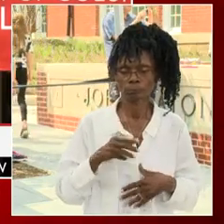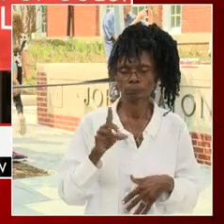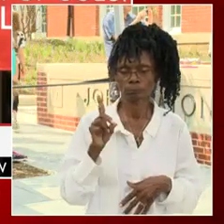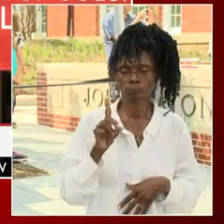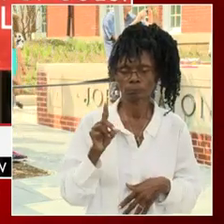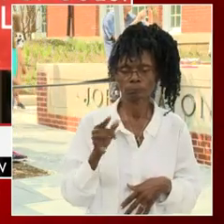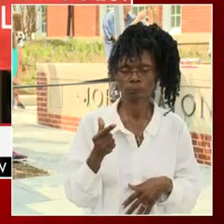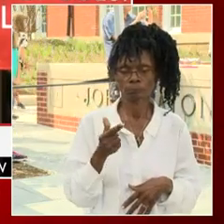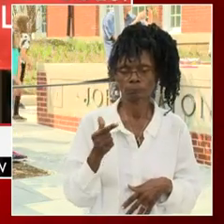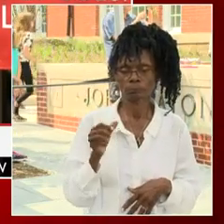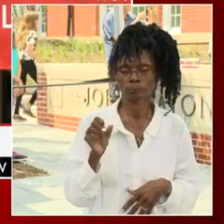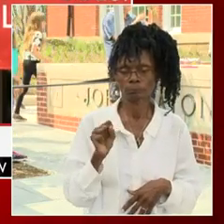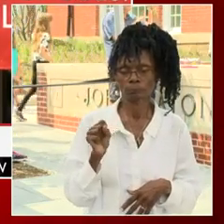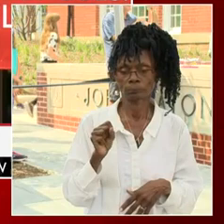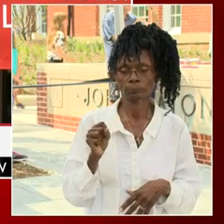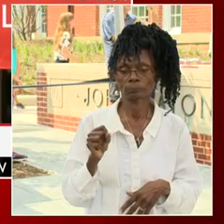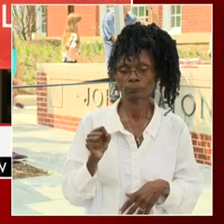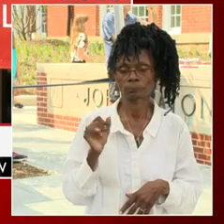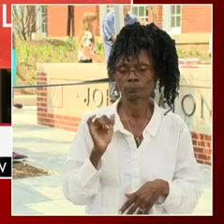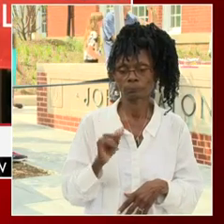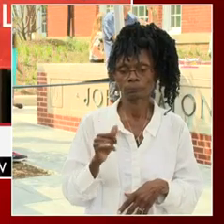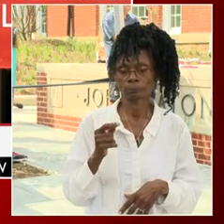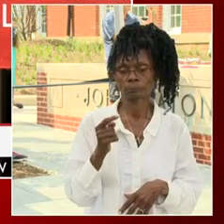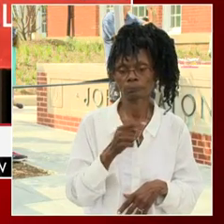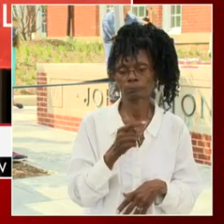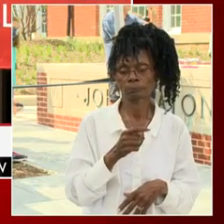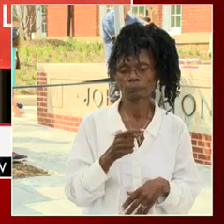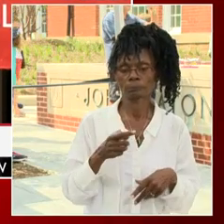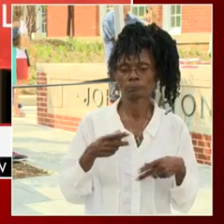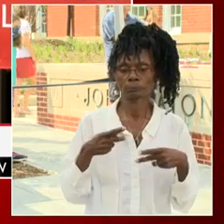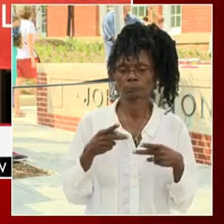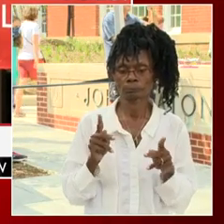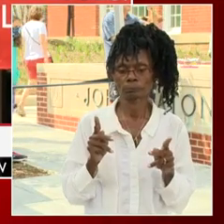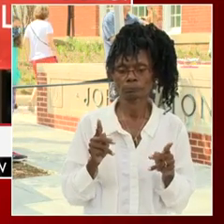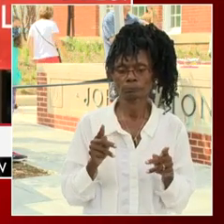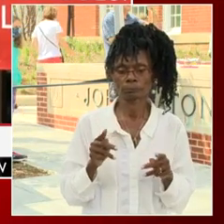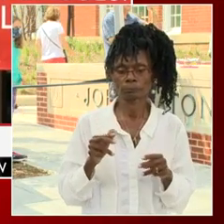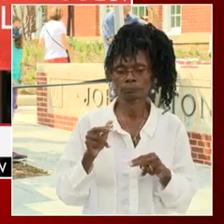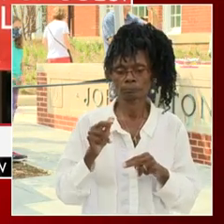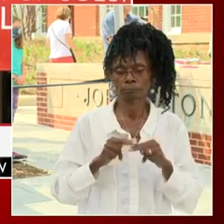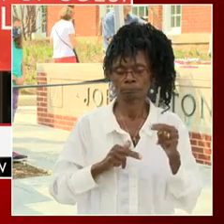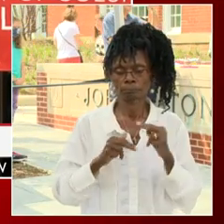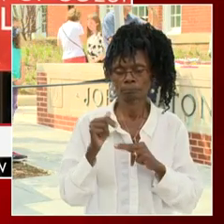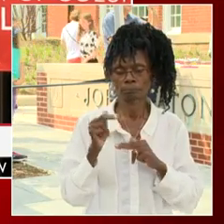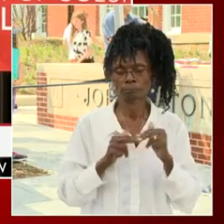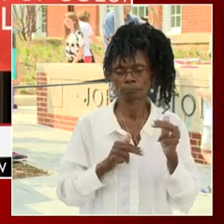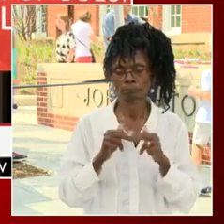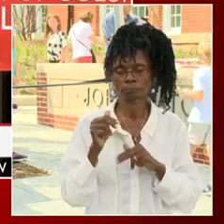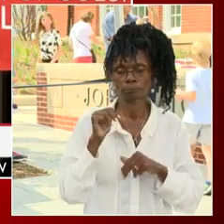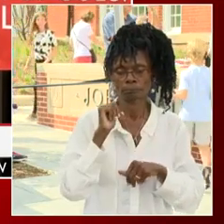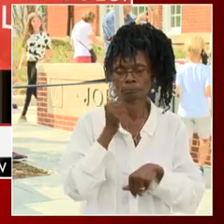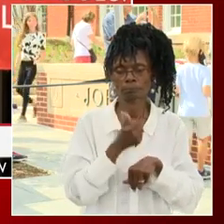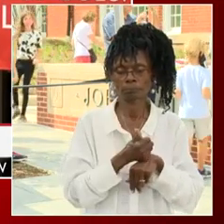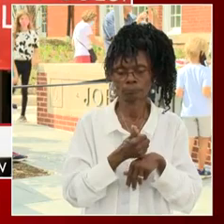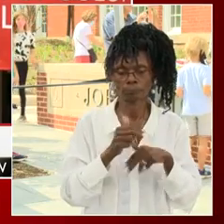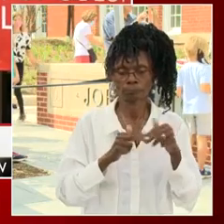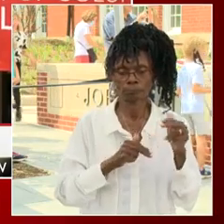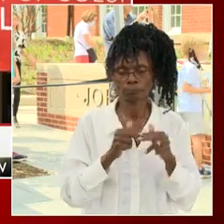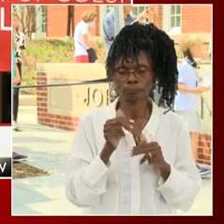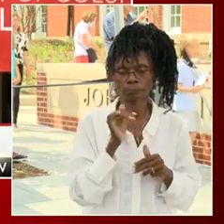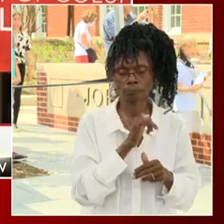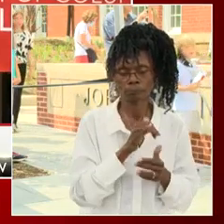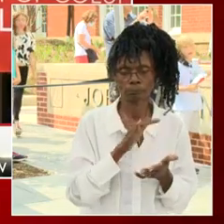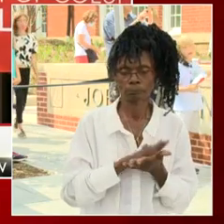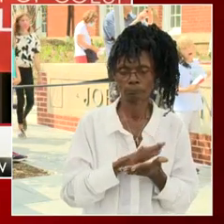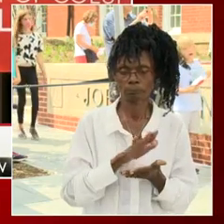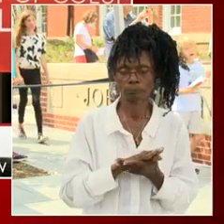the government, has been able to deliver this building, that DCPS is going to make sure it's great, joyful learning happening